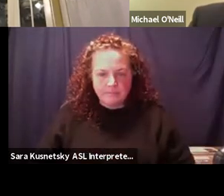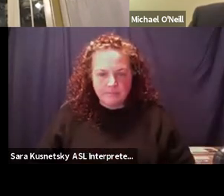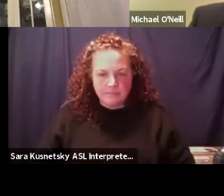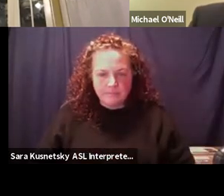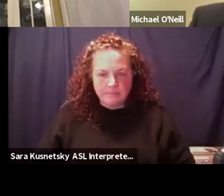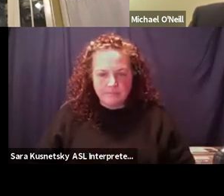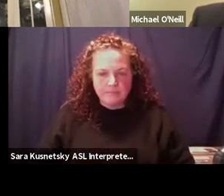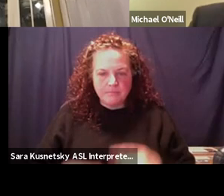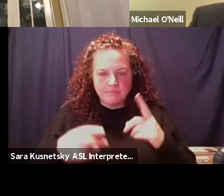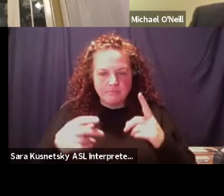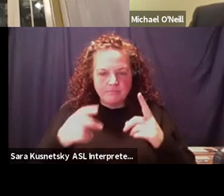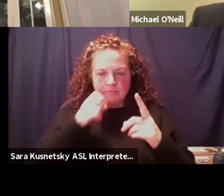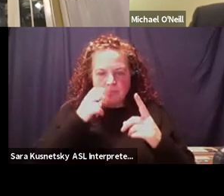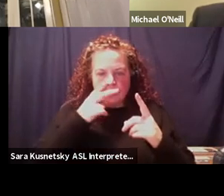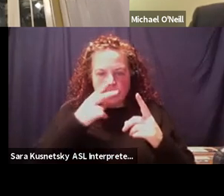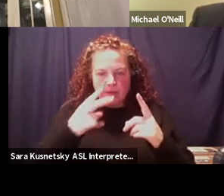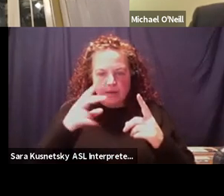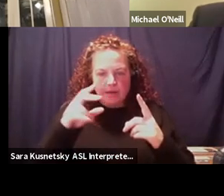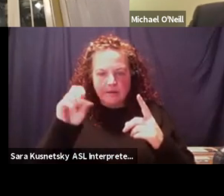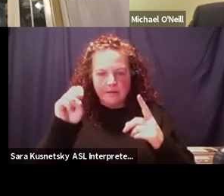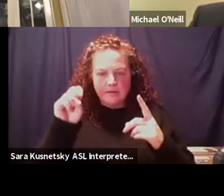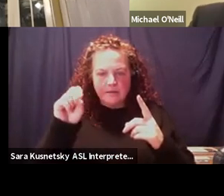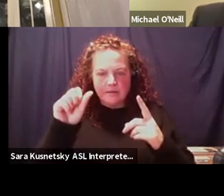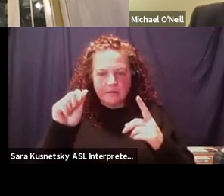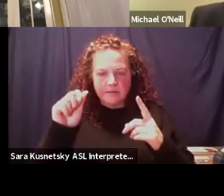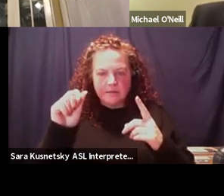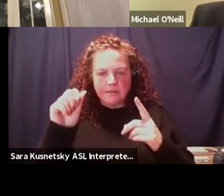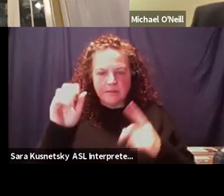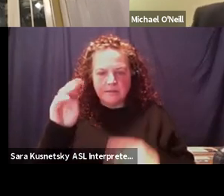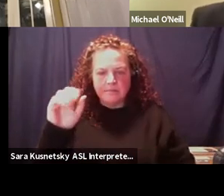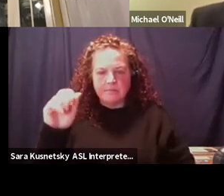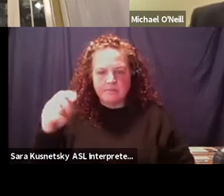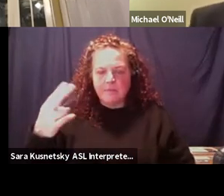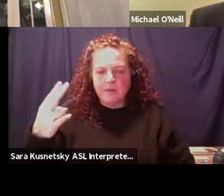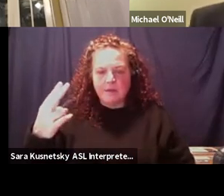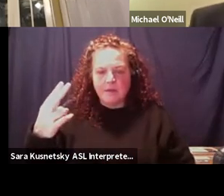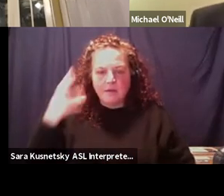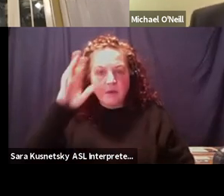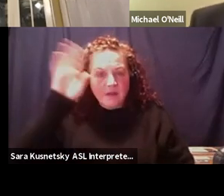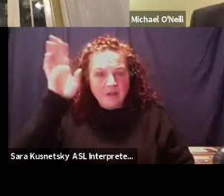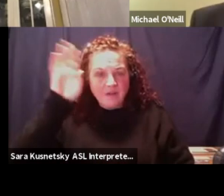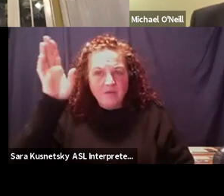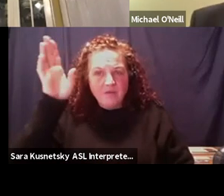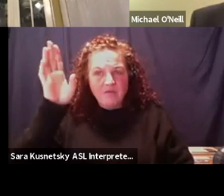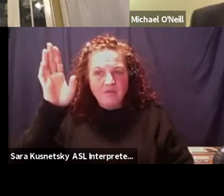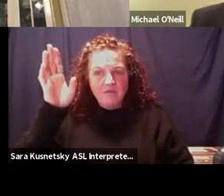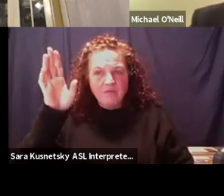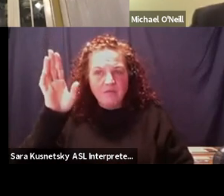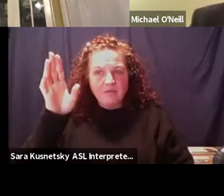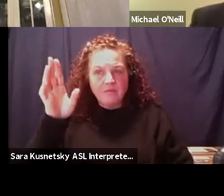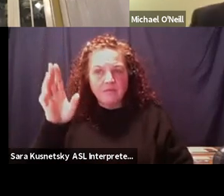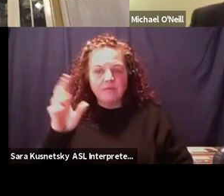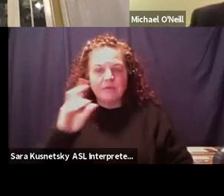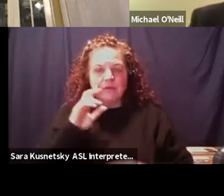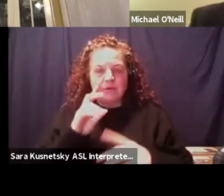I'm not seeing Sama with us. Is Monique Thomas-Vick with us? Hello. Hello, good evening.